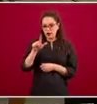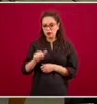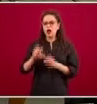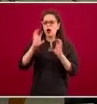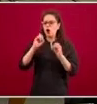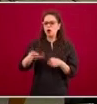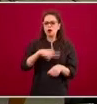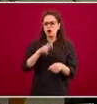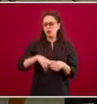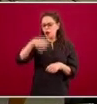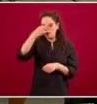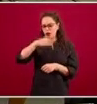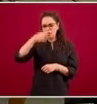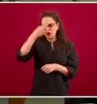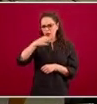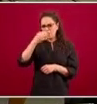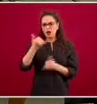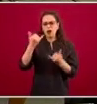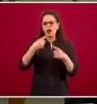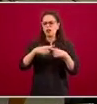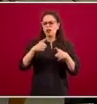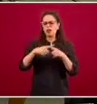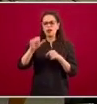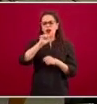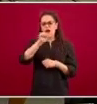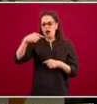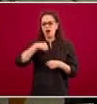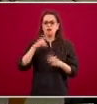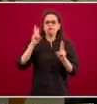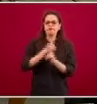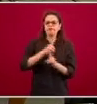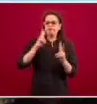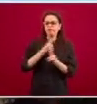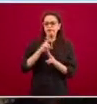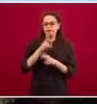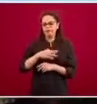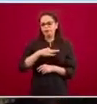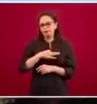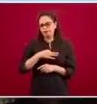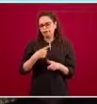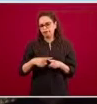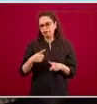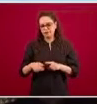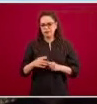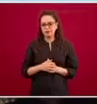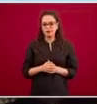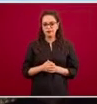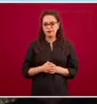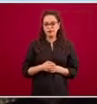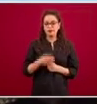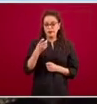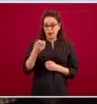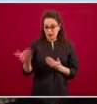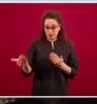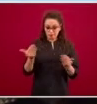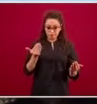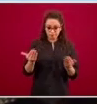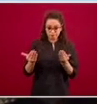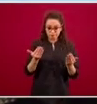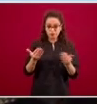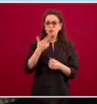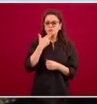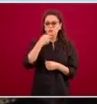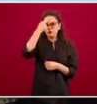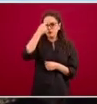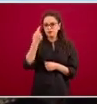this includes influenza, but also common cold and multiple respiratory infections. So this